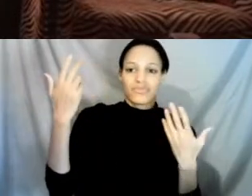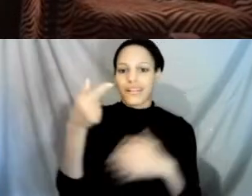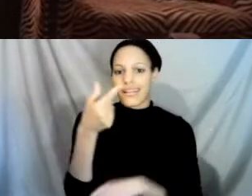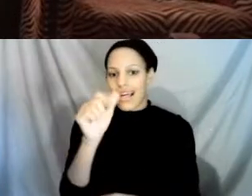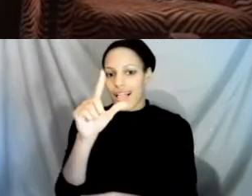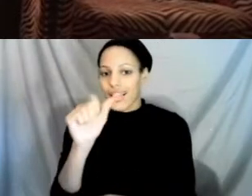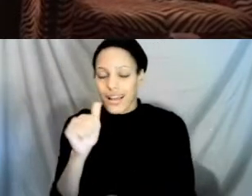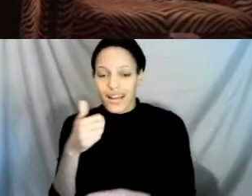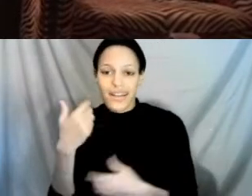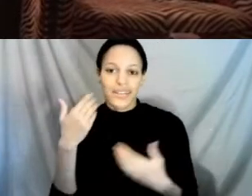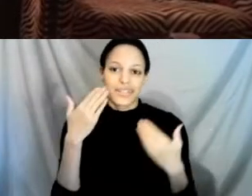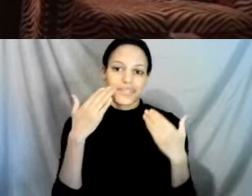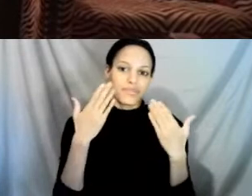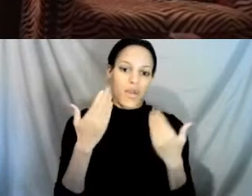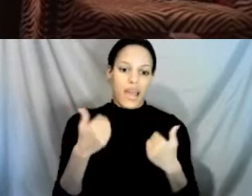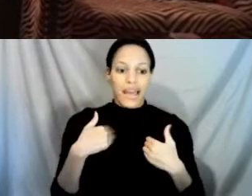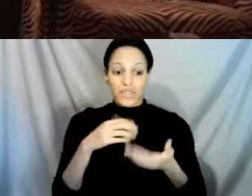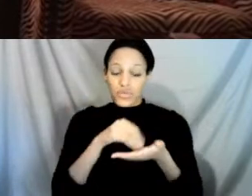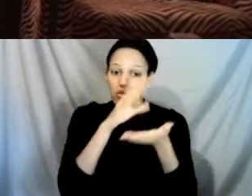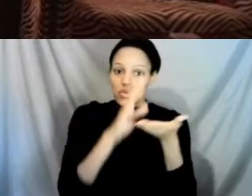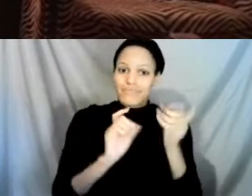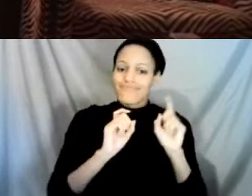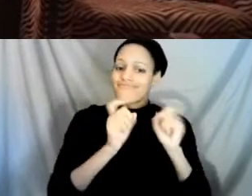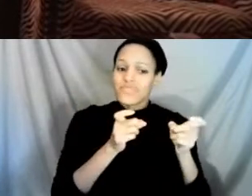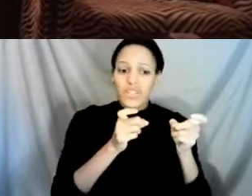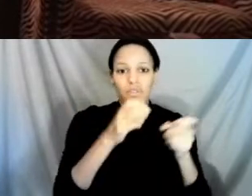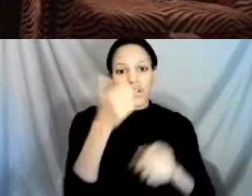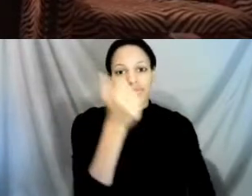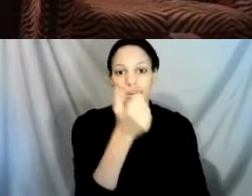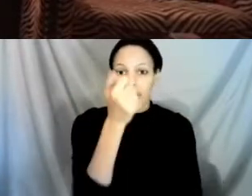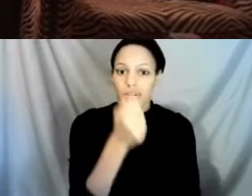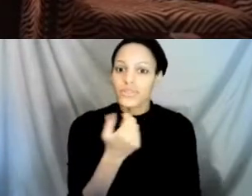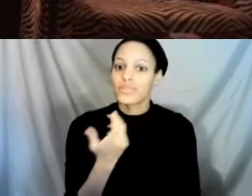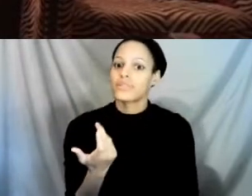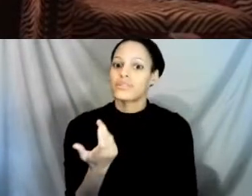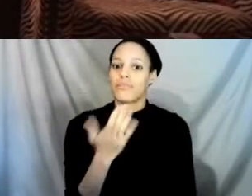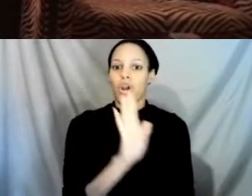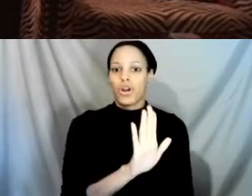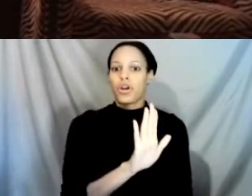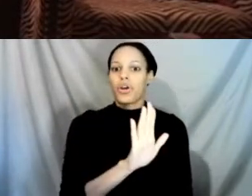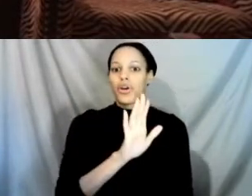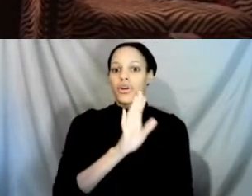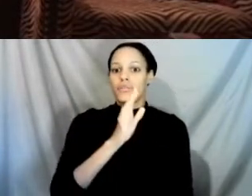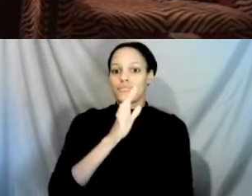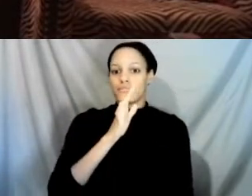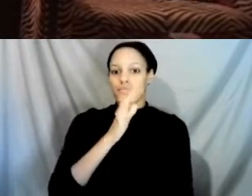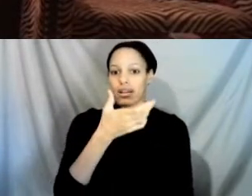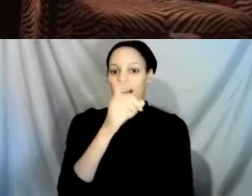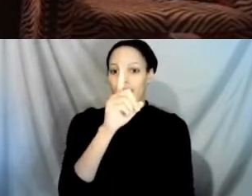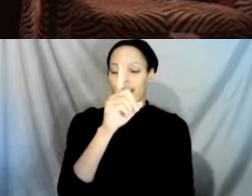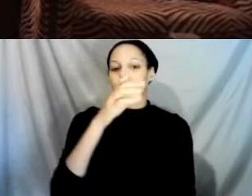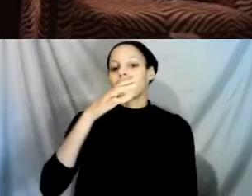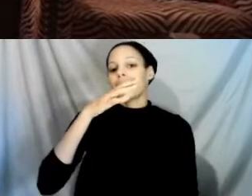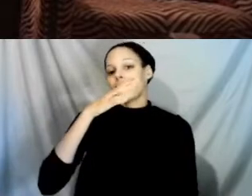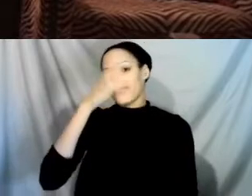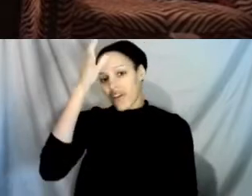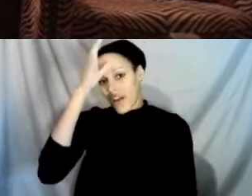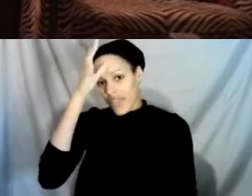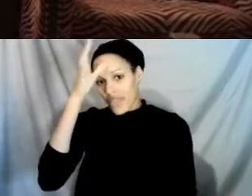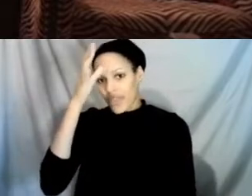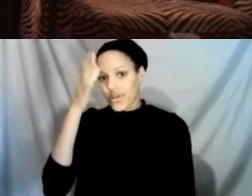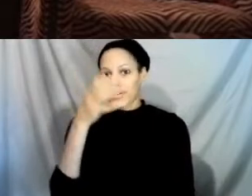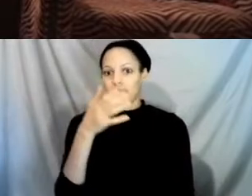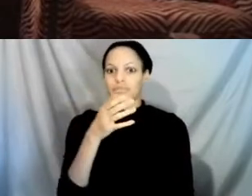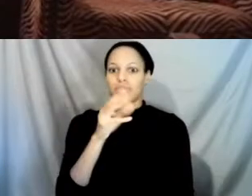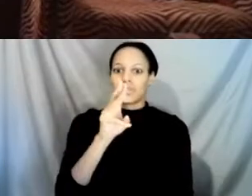where I had a student who I gave a scholarship to, and her godfather was Wynton Marcellus. And the mother was